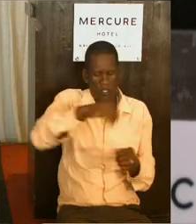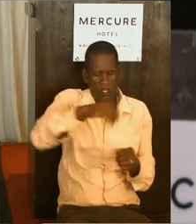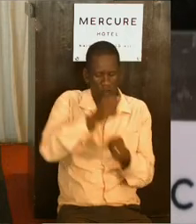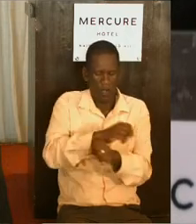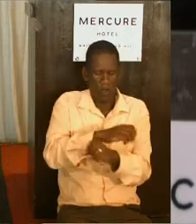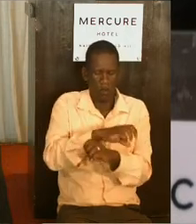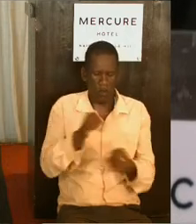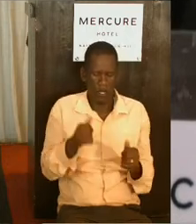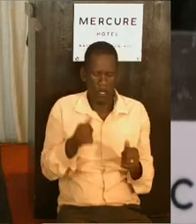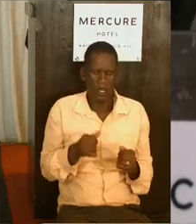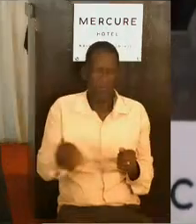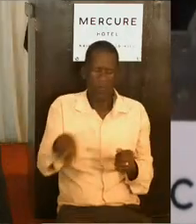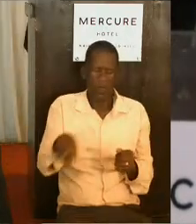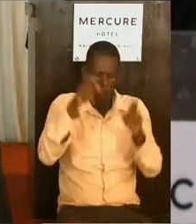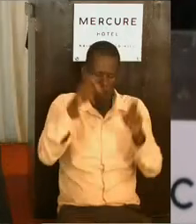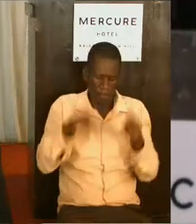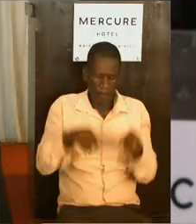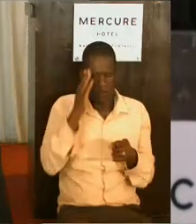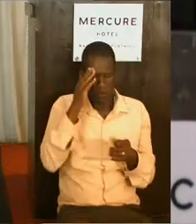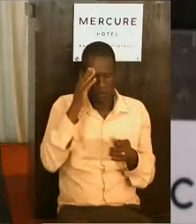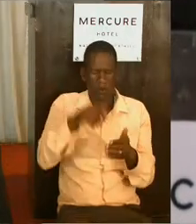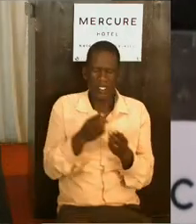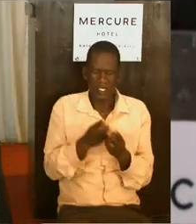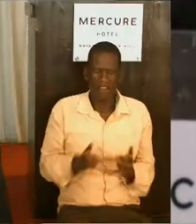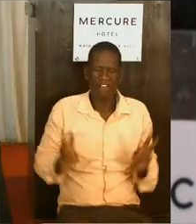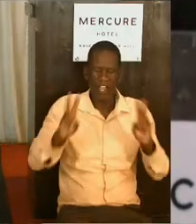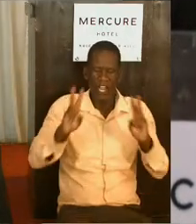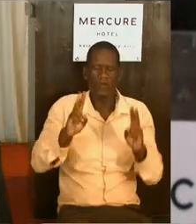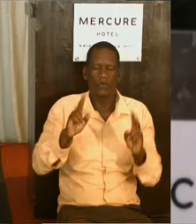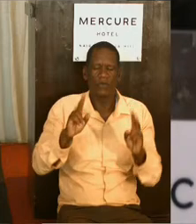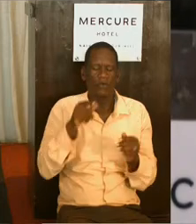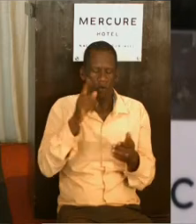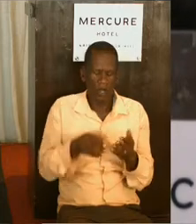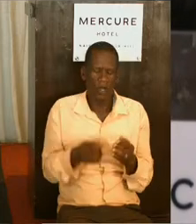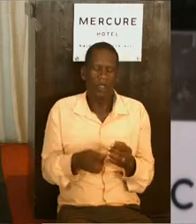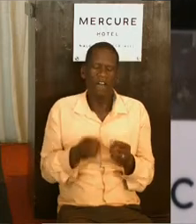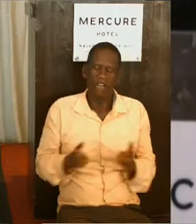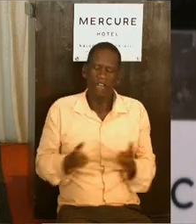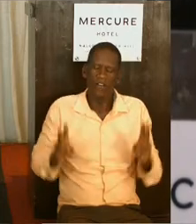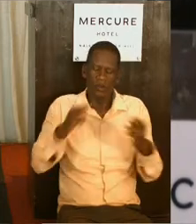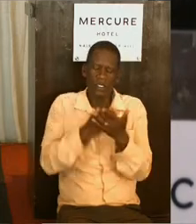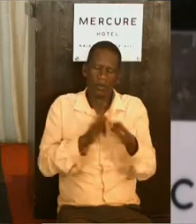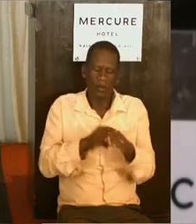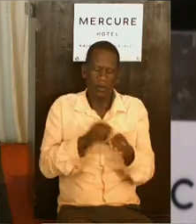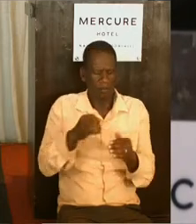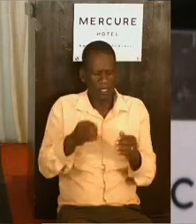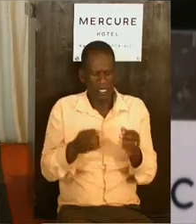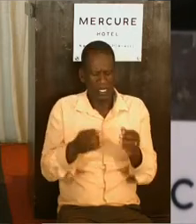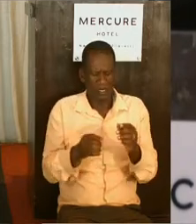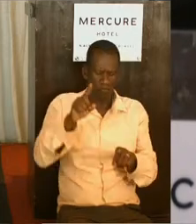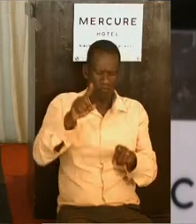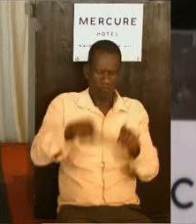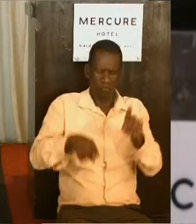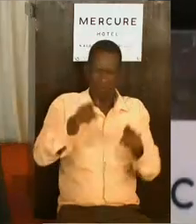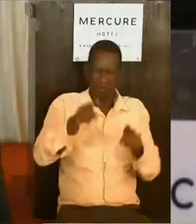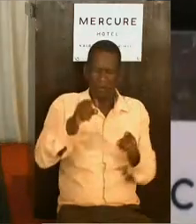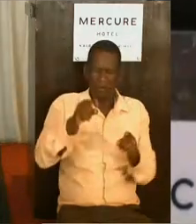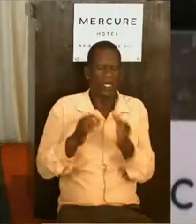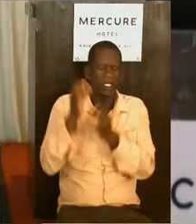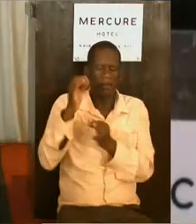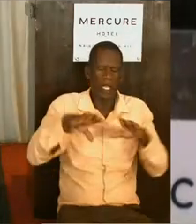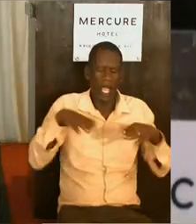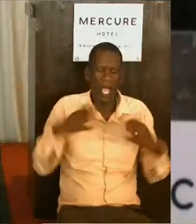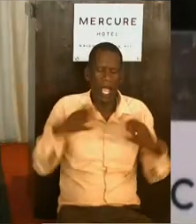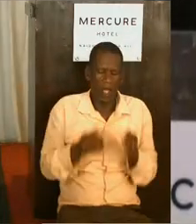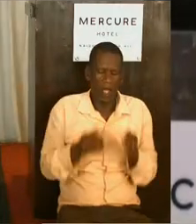effectively we must know what is the value rather your times can be relative depending on